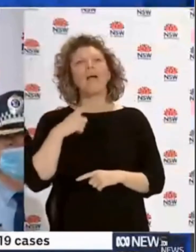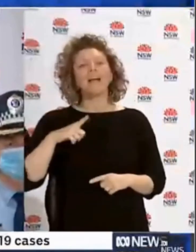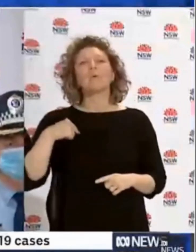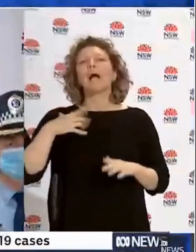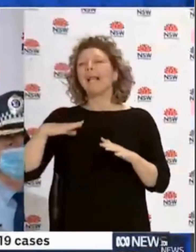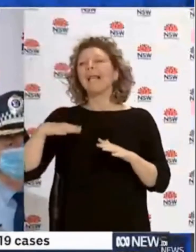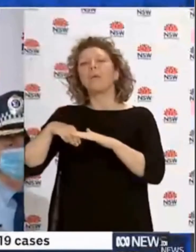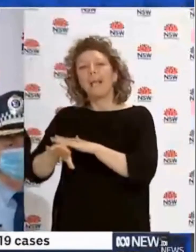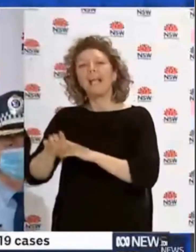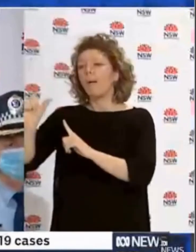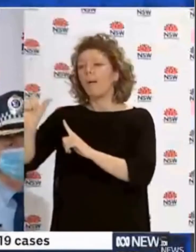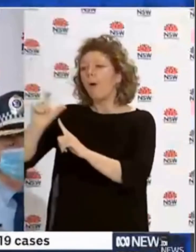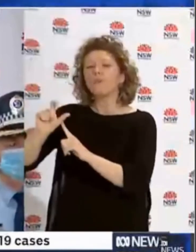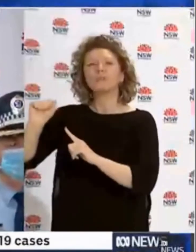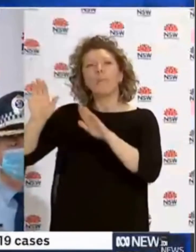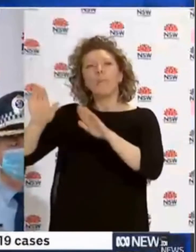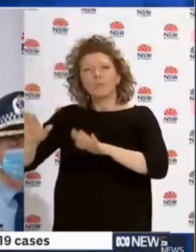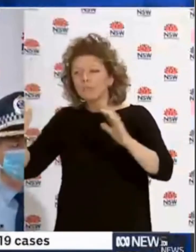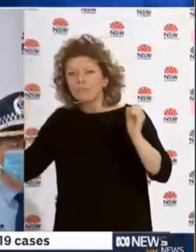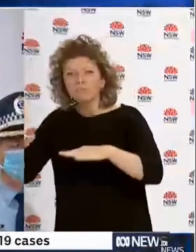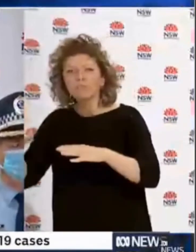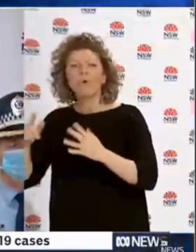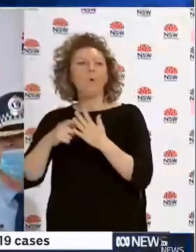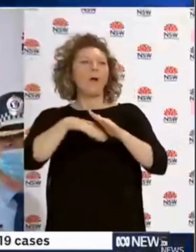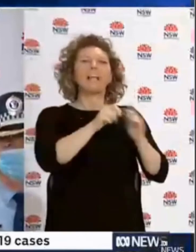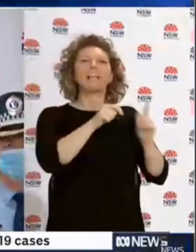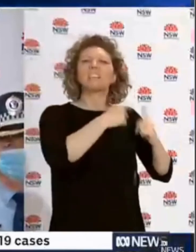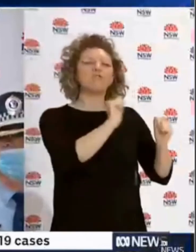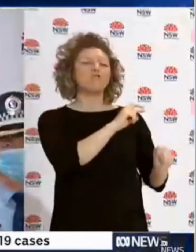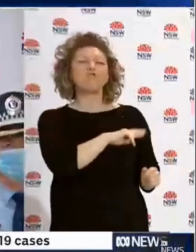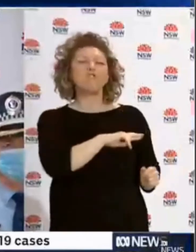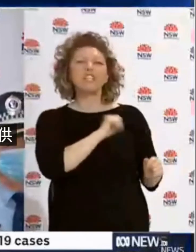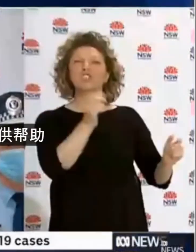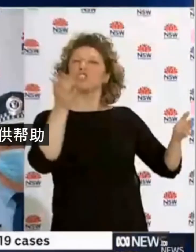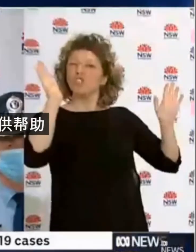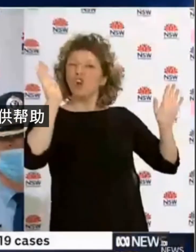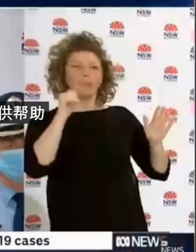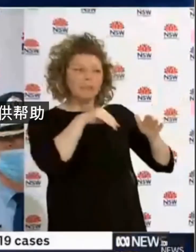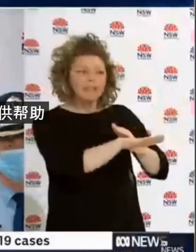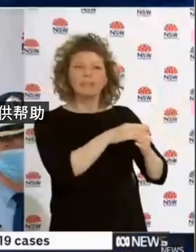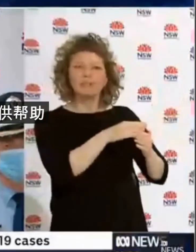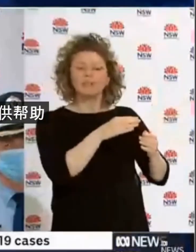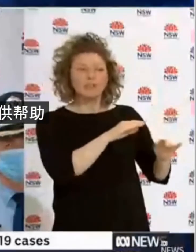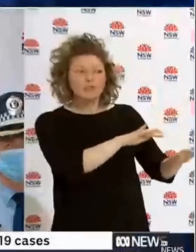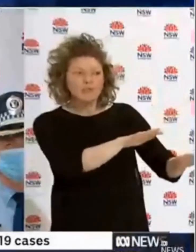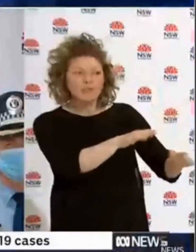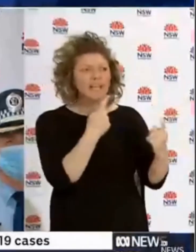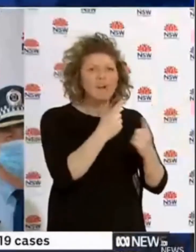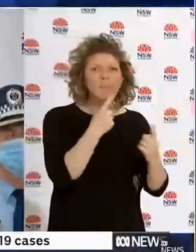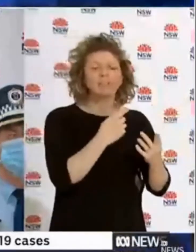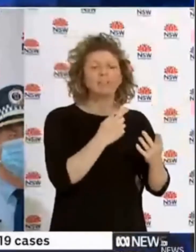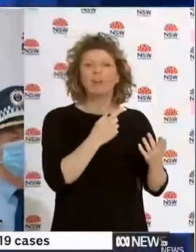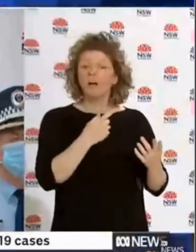the churches, then their community leaders can give them the assurance in their own language that our health staff are there to help. And it seems to be working very well at the